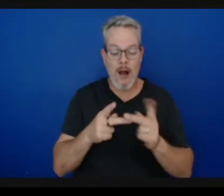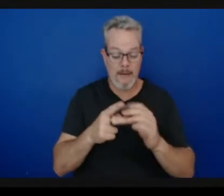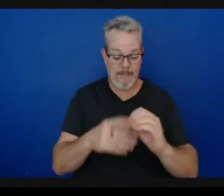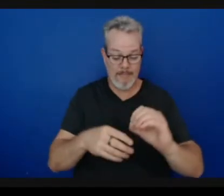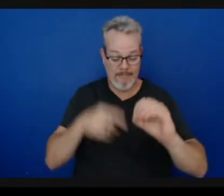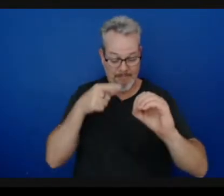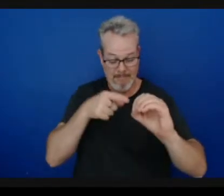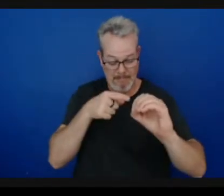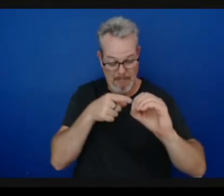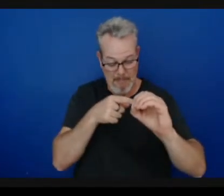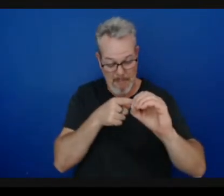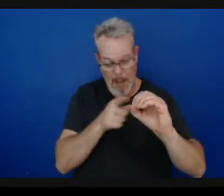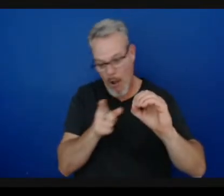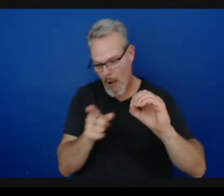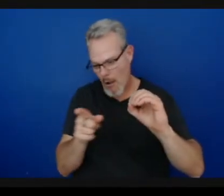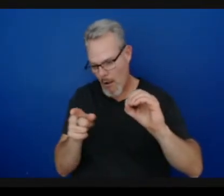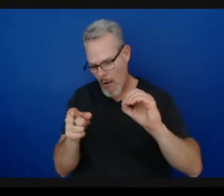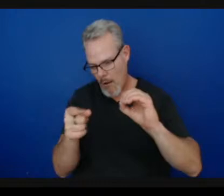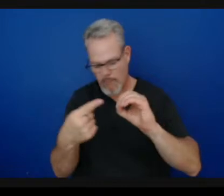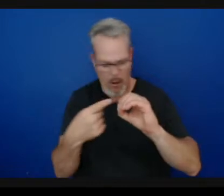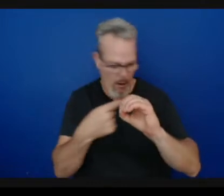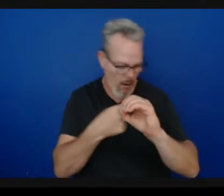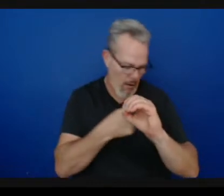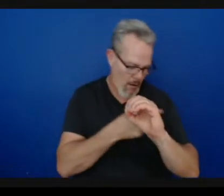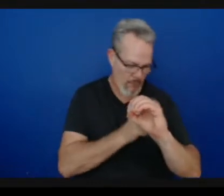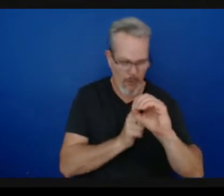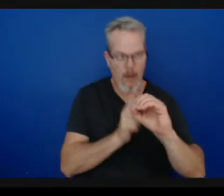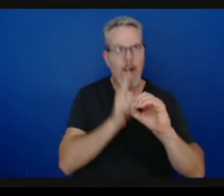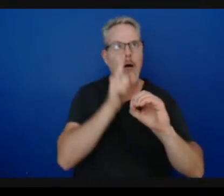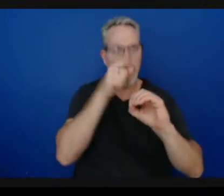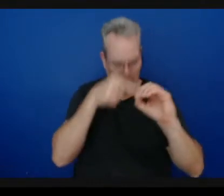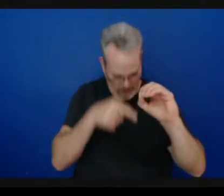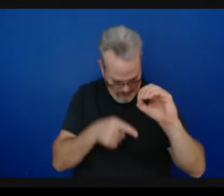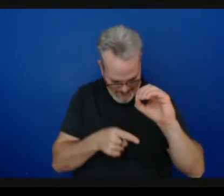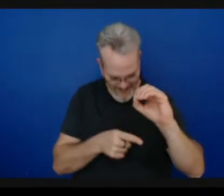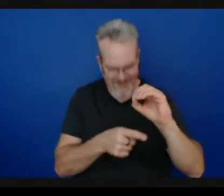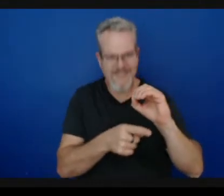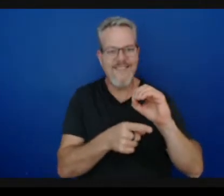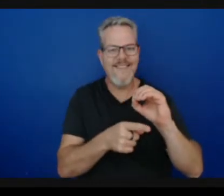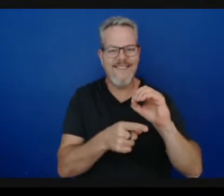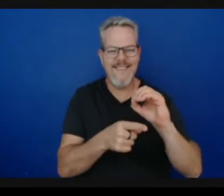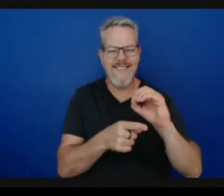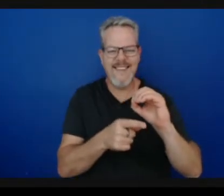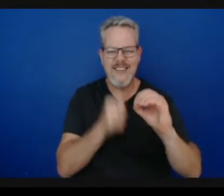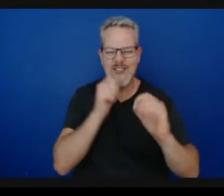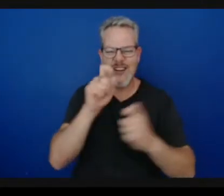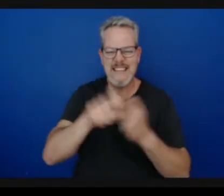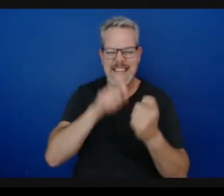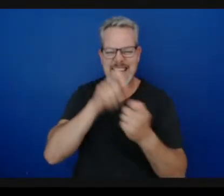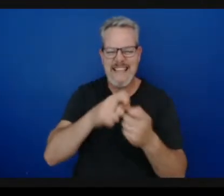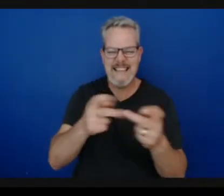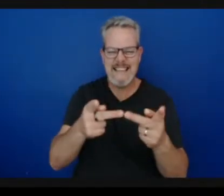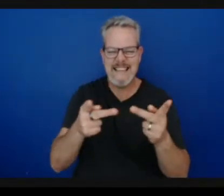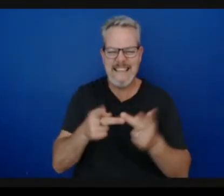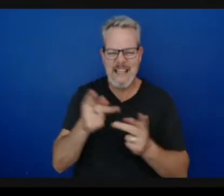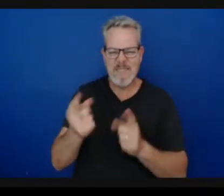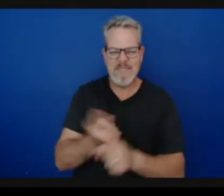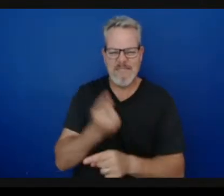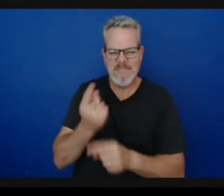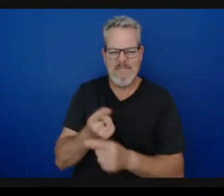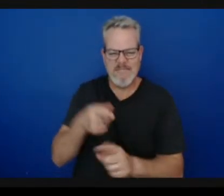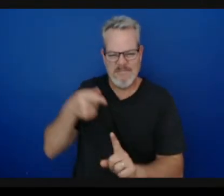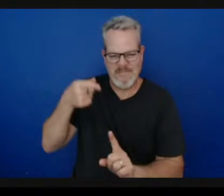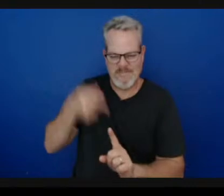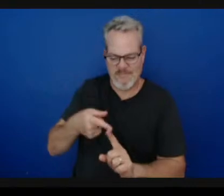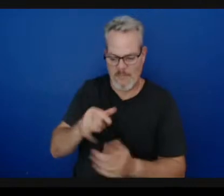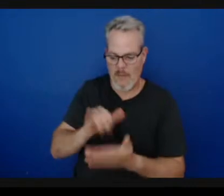up. So it comes up near there, but it might be a little more to the north or a little more to the south. And in fact, that's why we call this whole